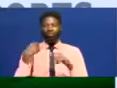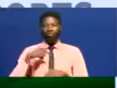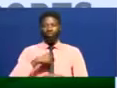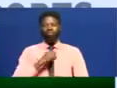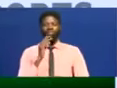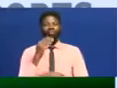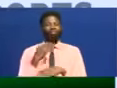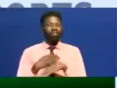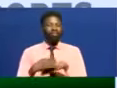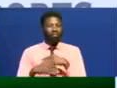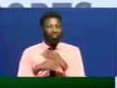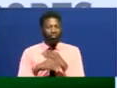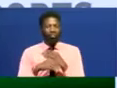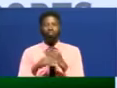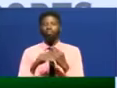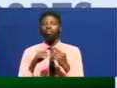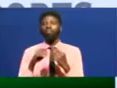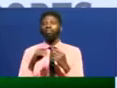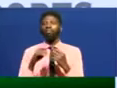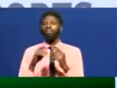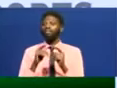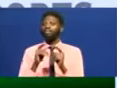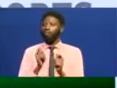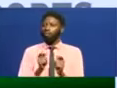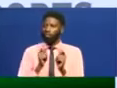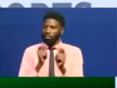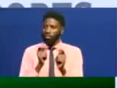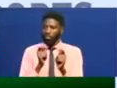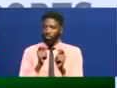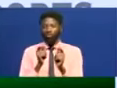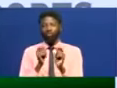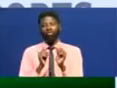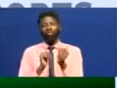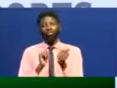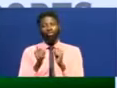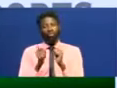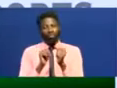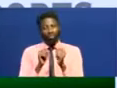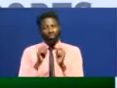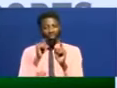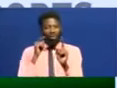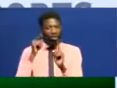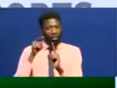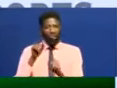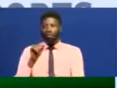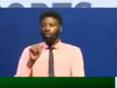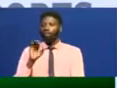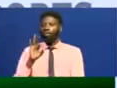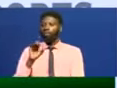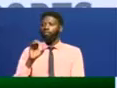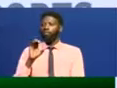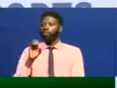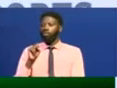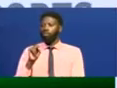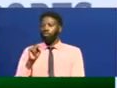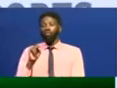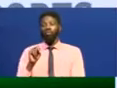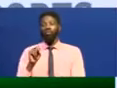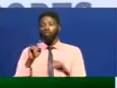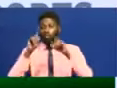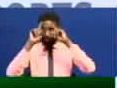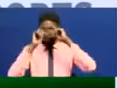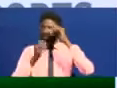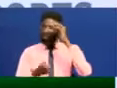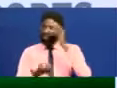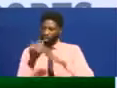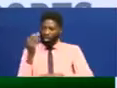Talanta Sports City for the Africa Cup of Nations, it is not dropping on the table from nowhere. It is